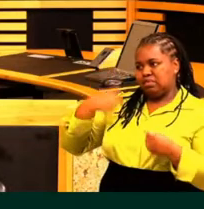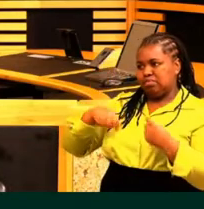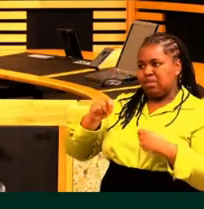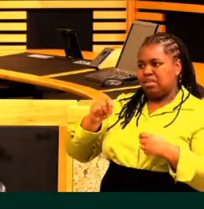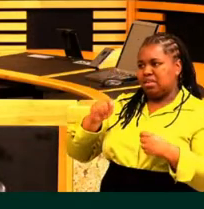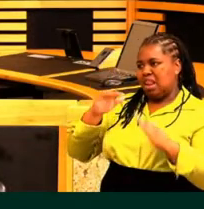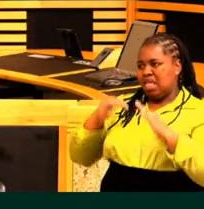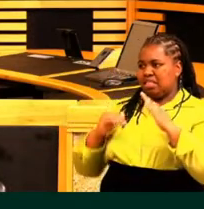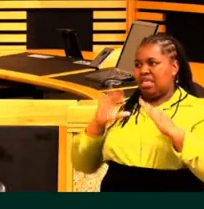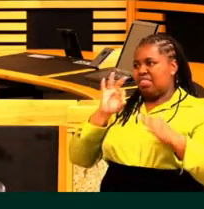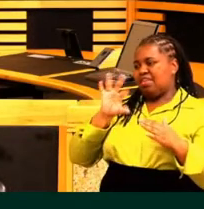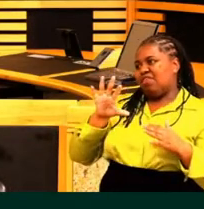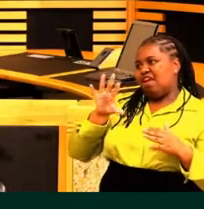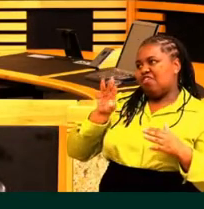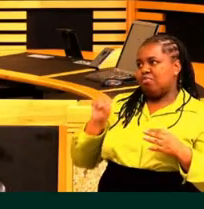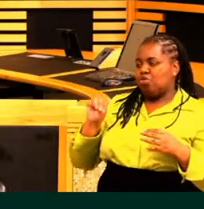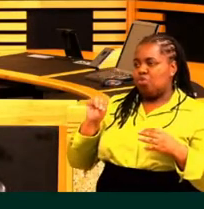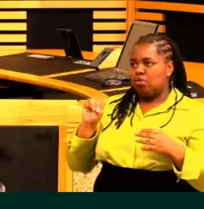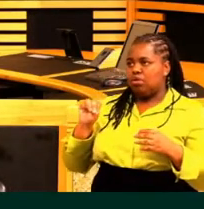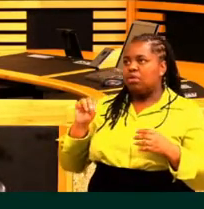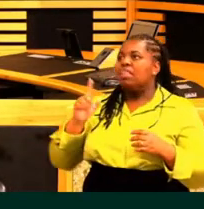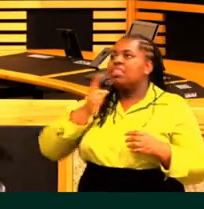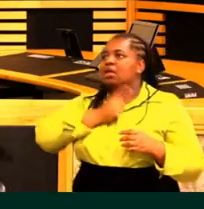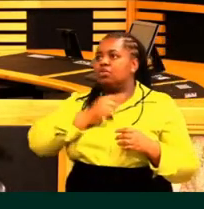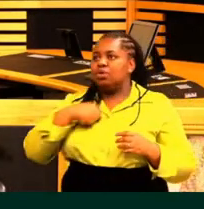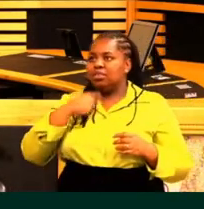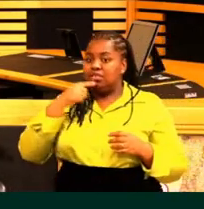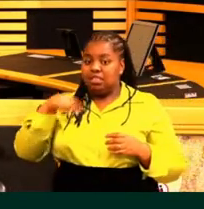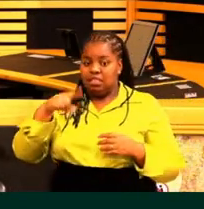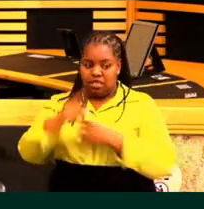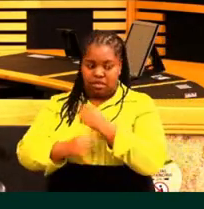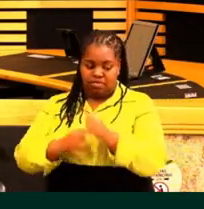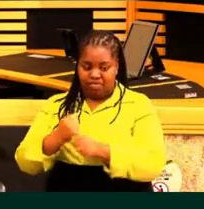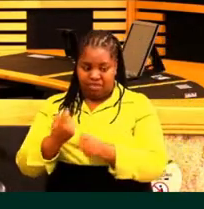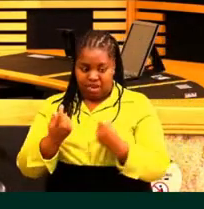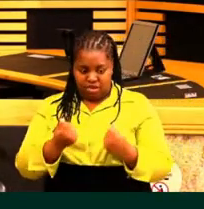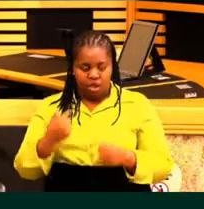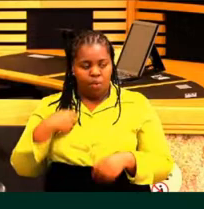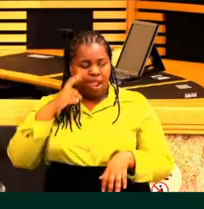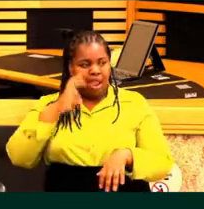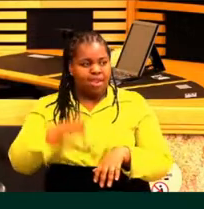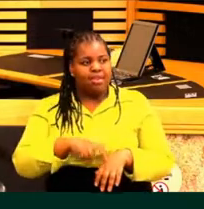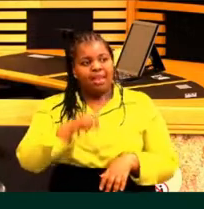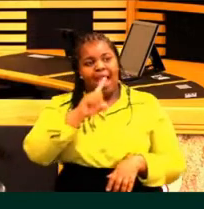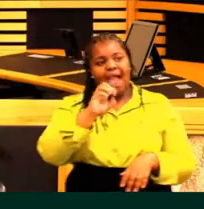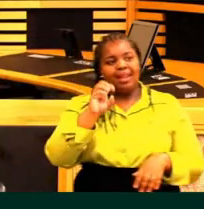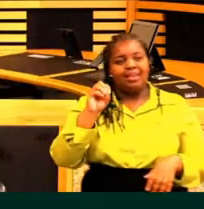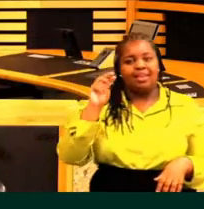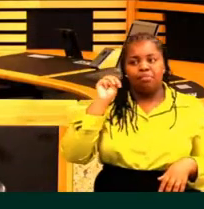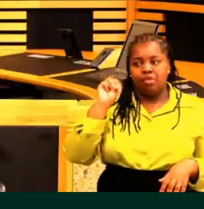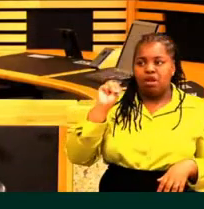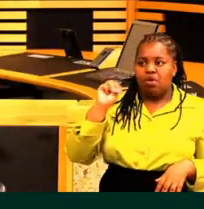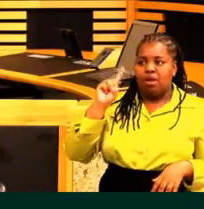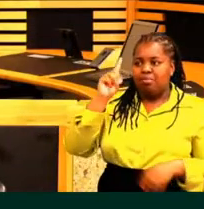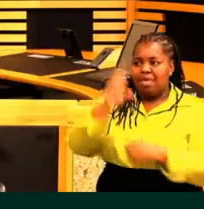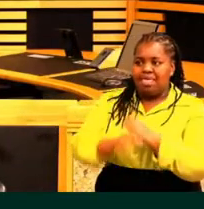million because of the budget that's why we said in this financial aid we need 100 million per year to accommodate